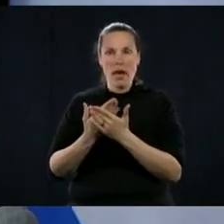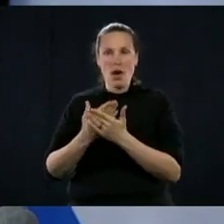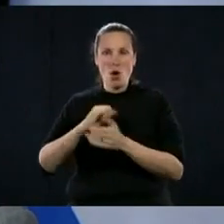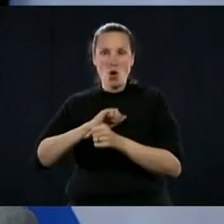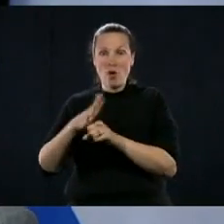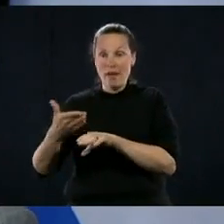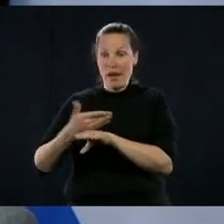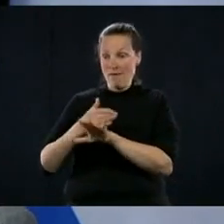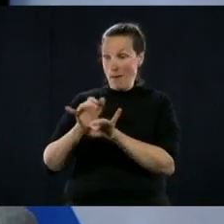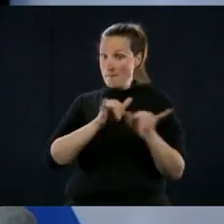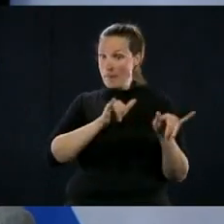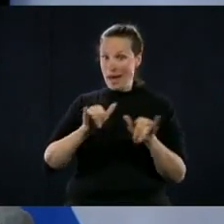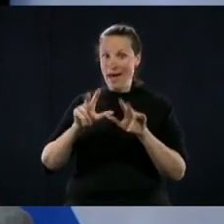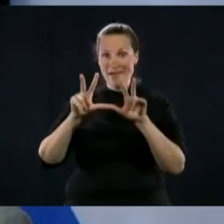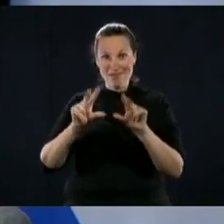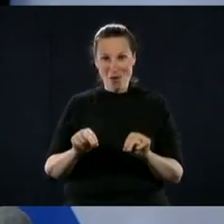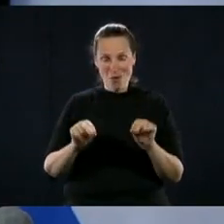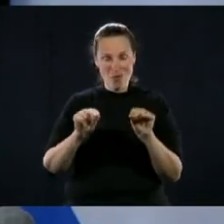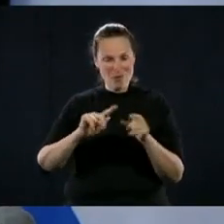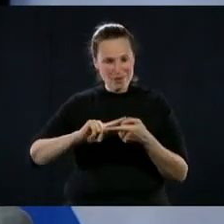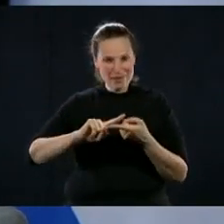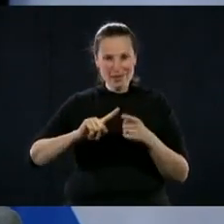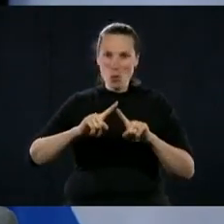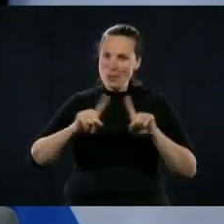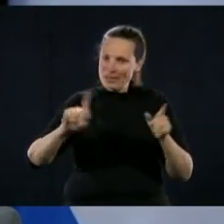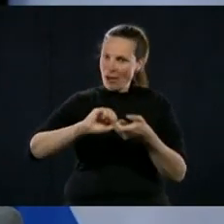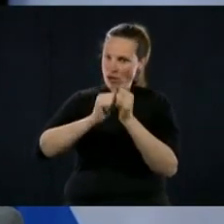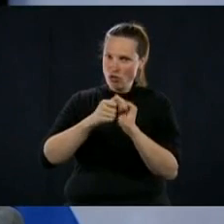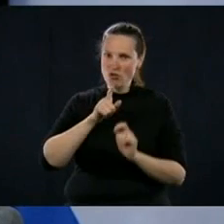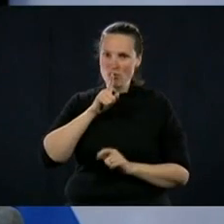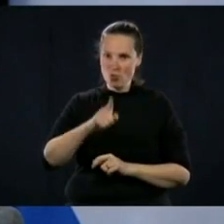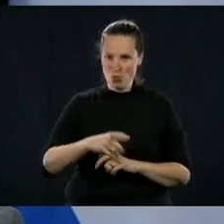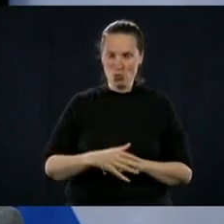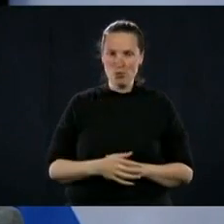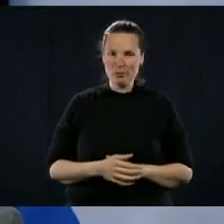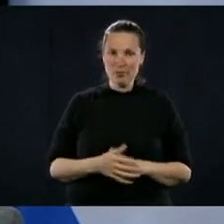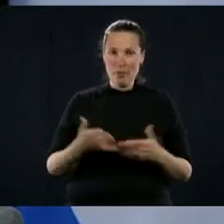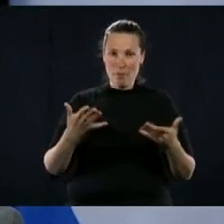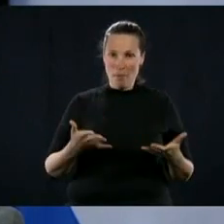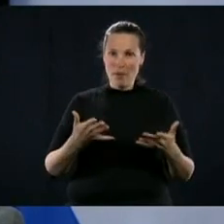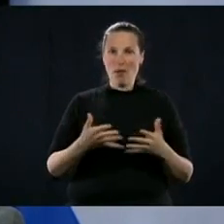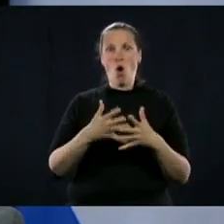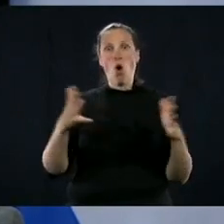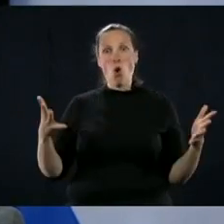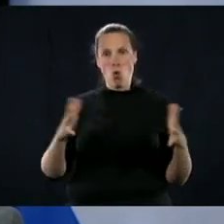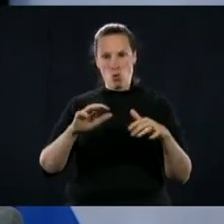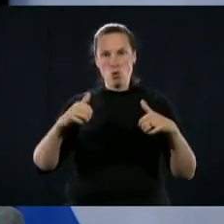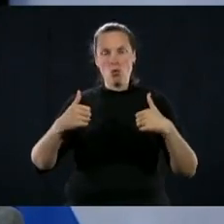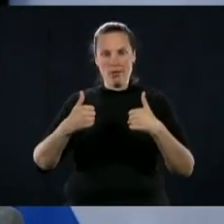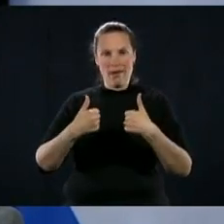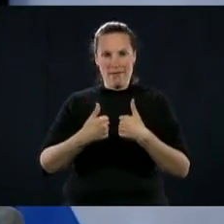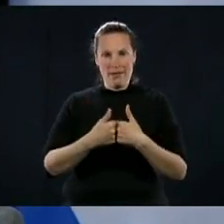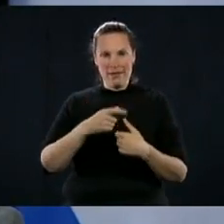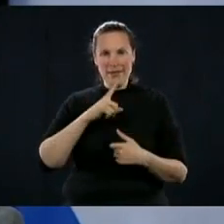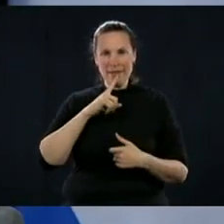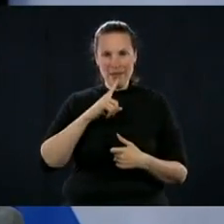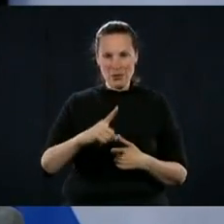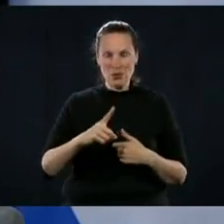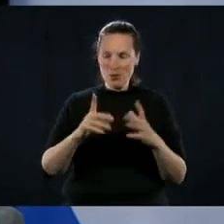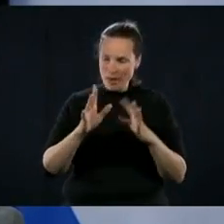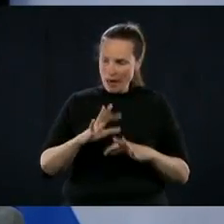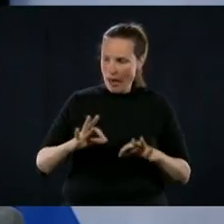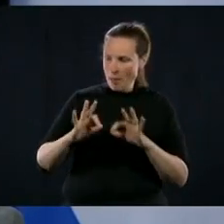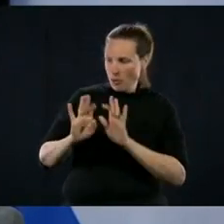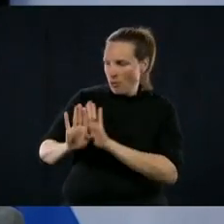as before, and we're not going to have the same manufacturing industry as before the crisis. This is truly an issue where we want